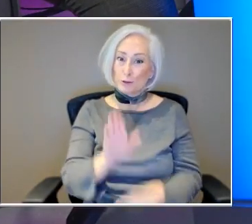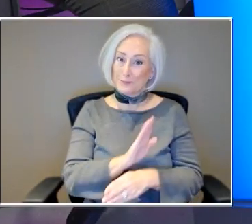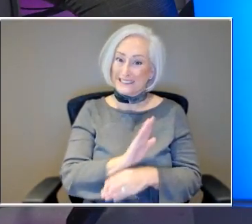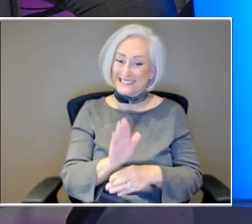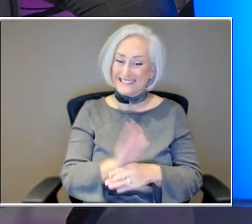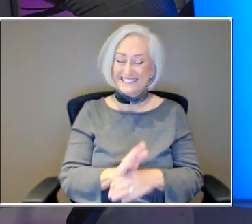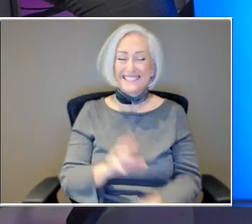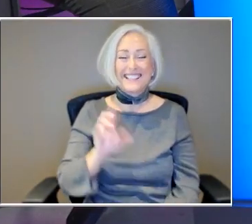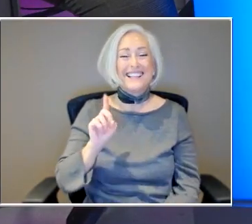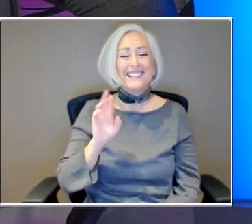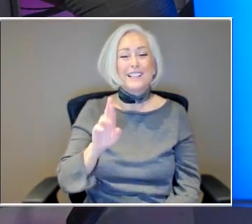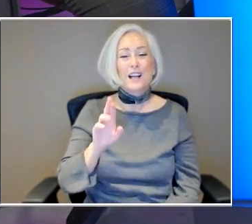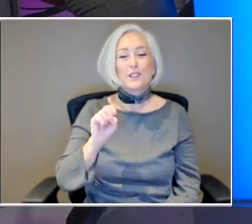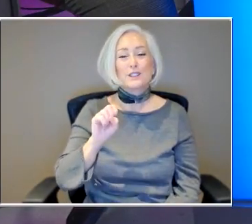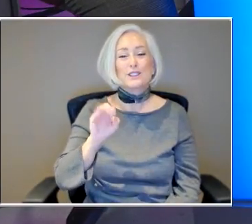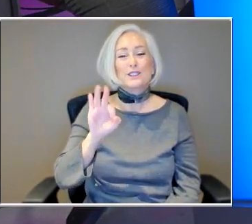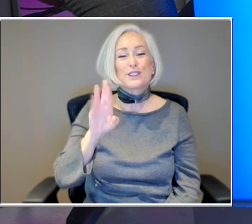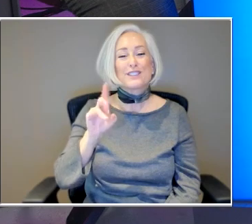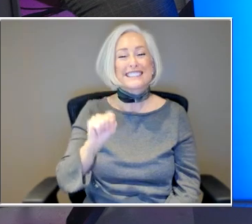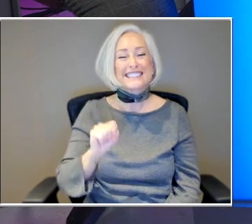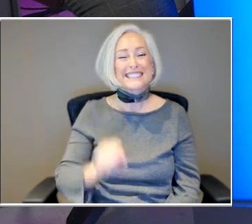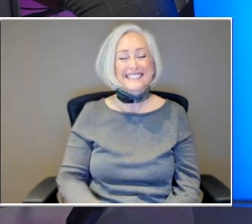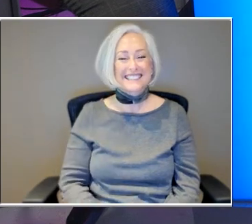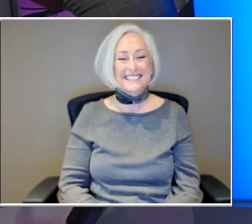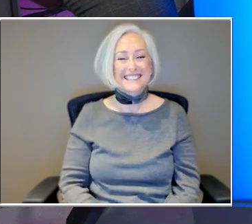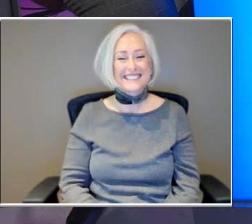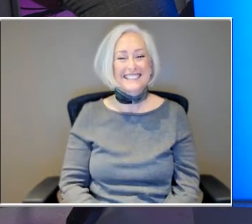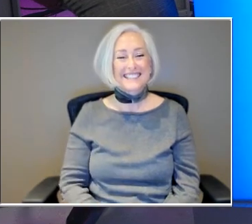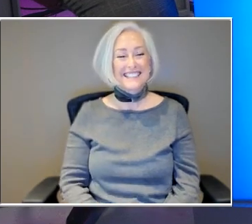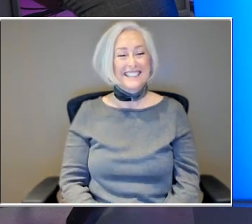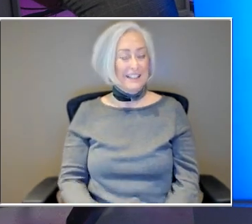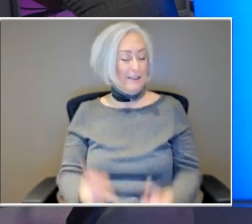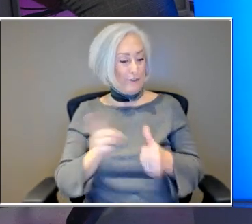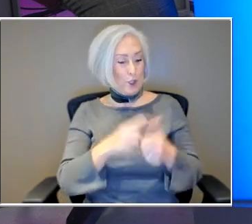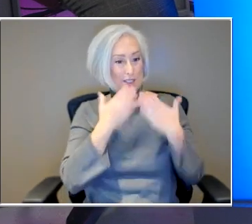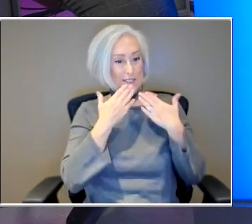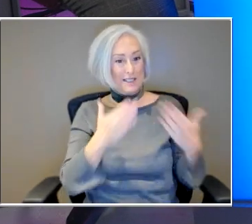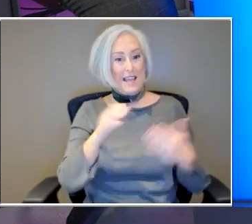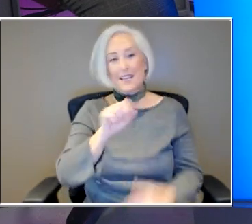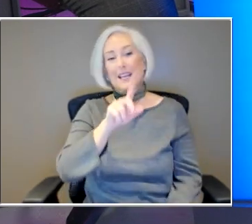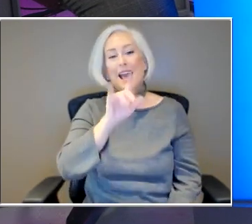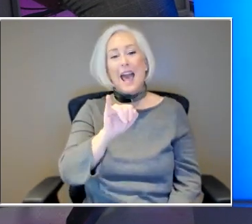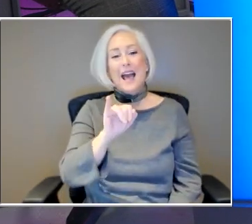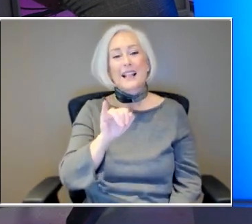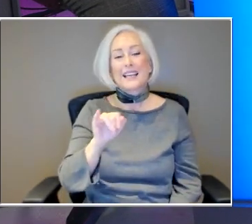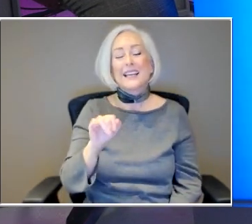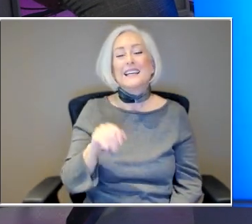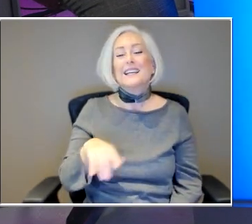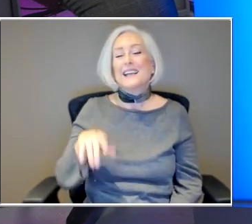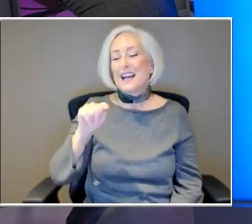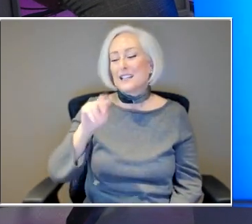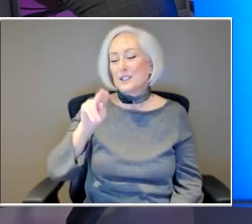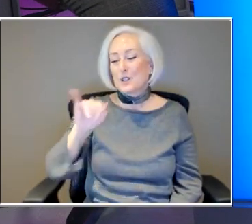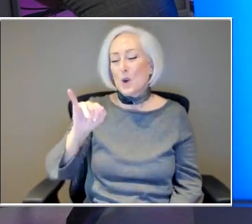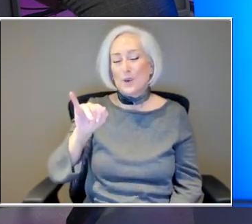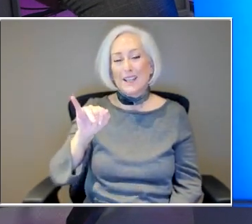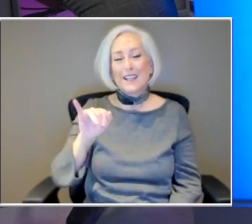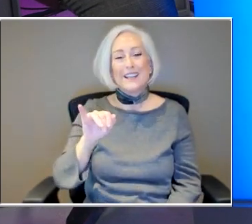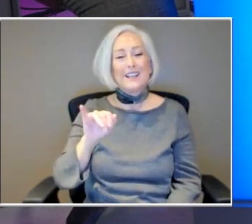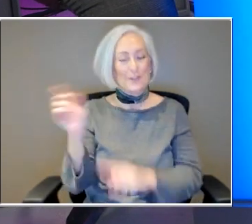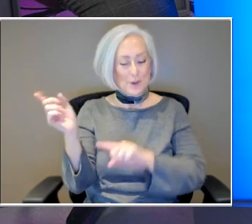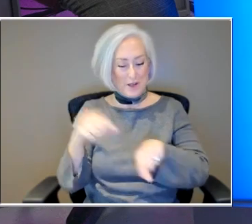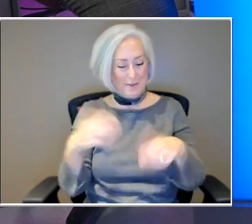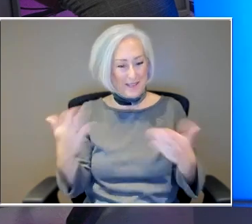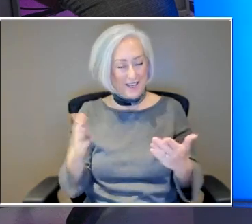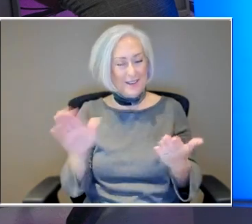Surface. Mostly, I just want to thank Allie and Tony for being here. So thank you. It was a pleasure meeting you in clinic, and